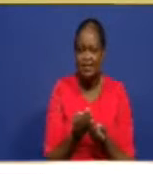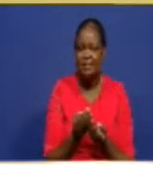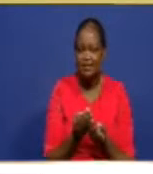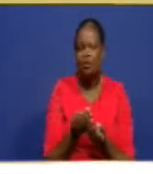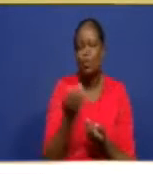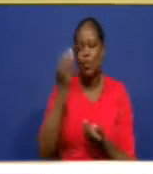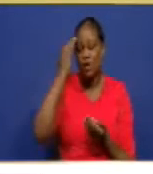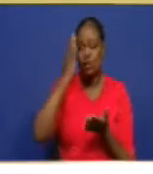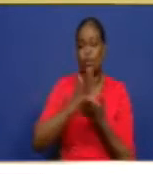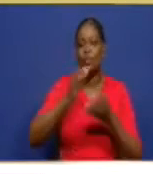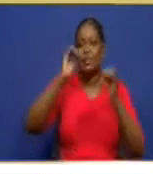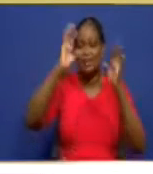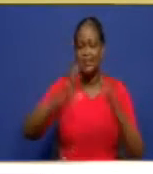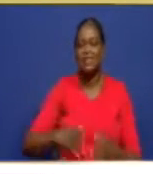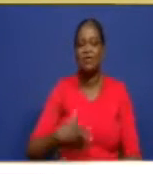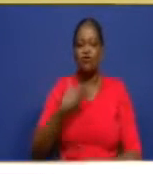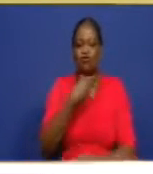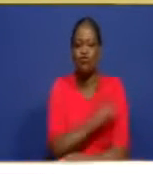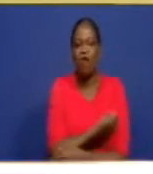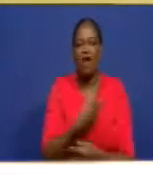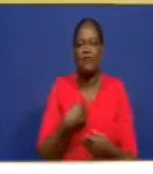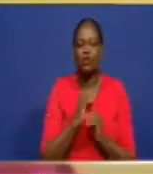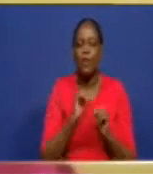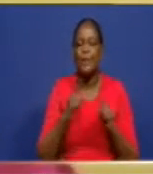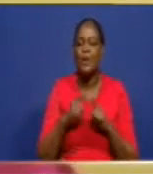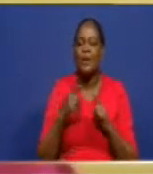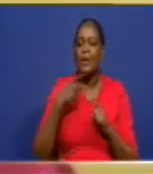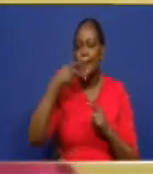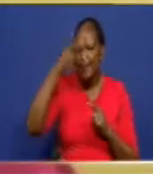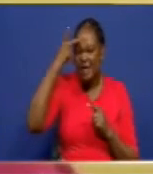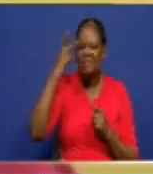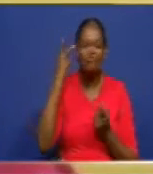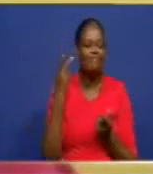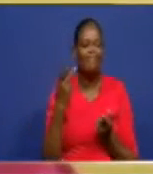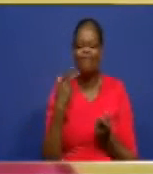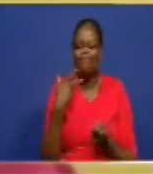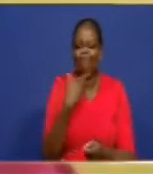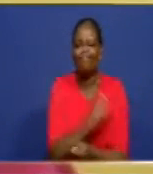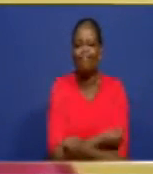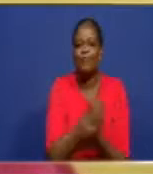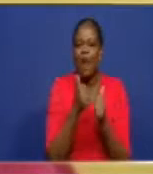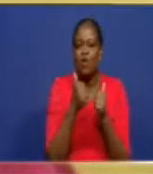chanjo, lakini wazazi wa watoto hawa wajapokea chanjo,